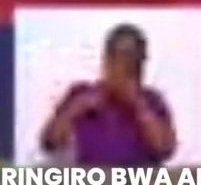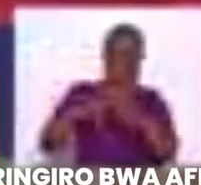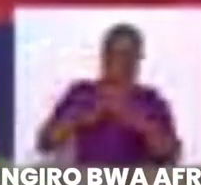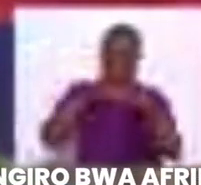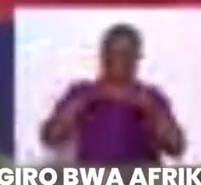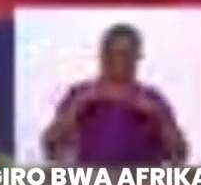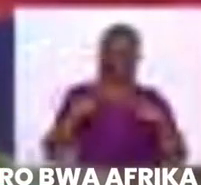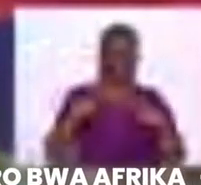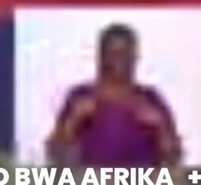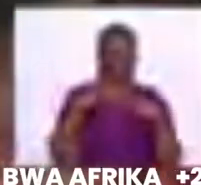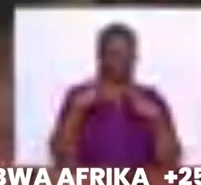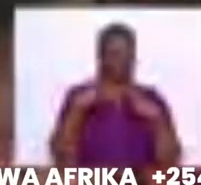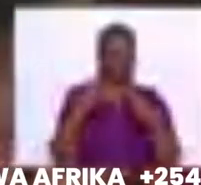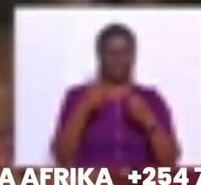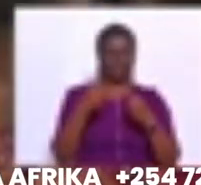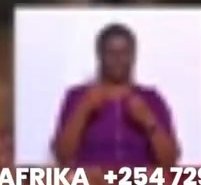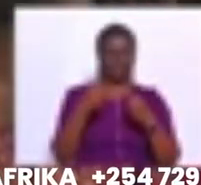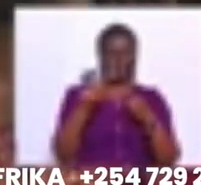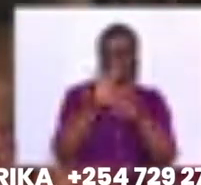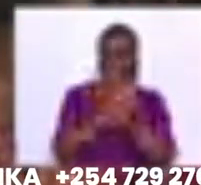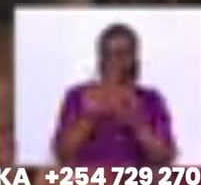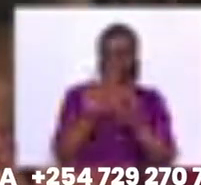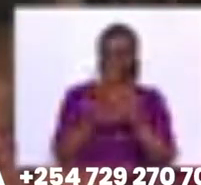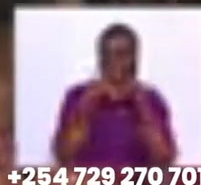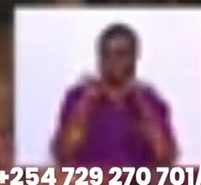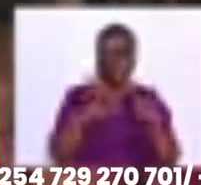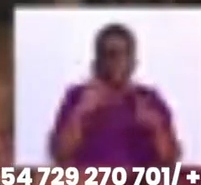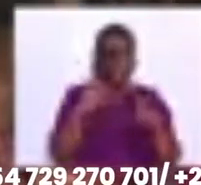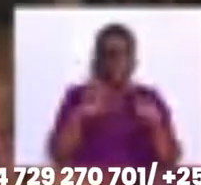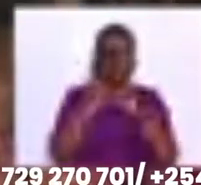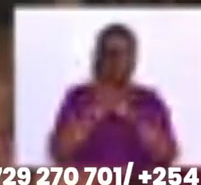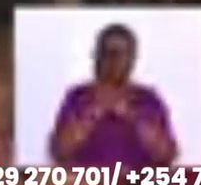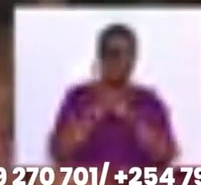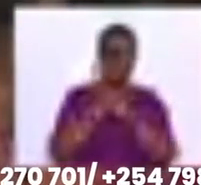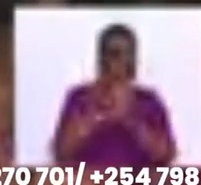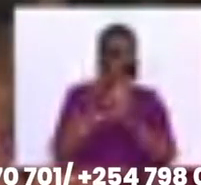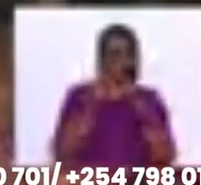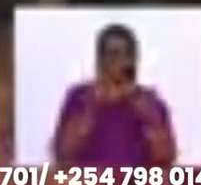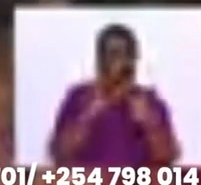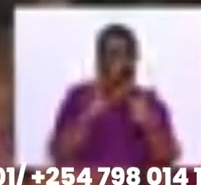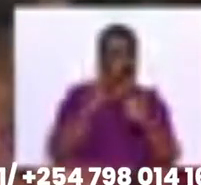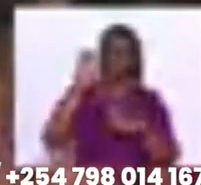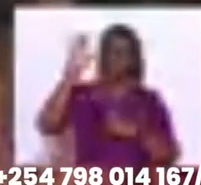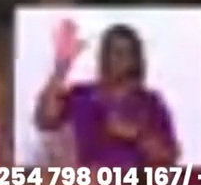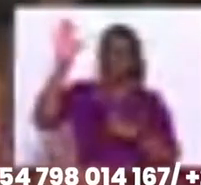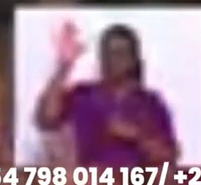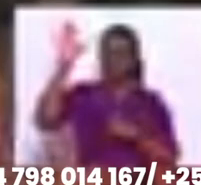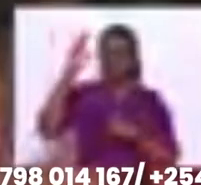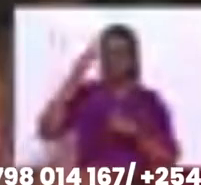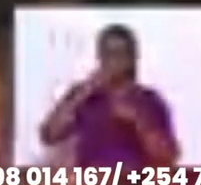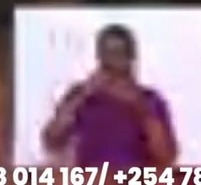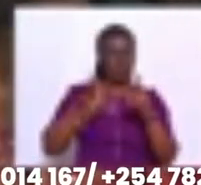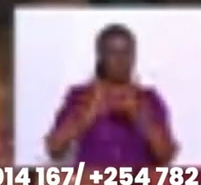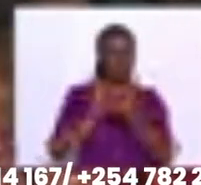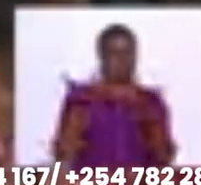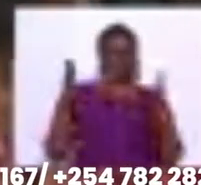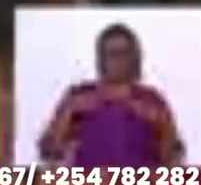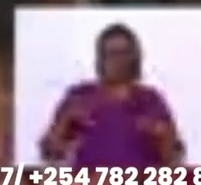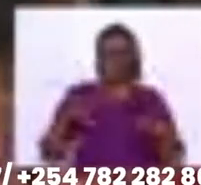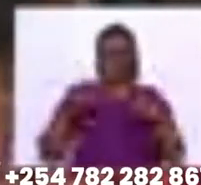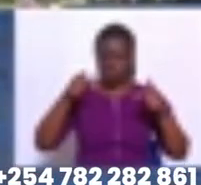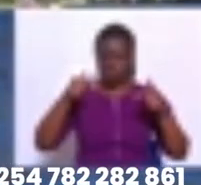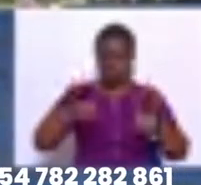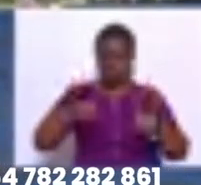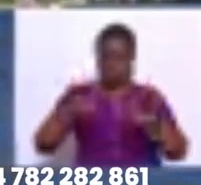healing. Father, everything we do, everything we have is yours. But Lord, there are people today